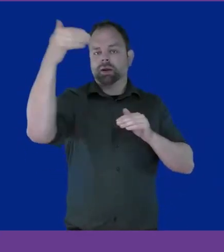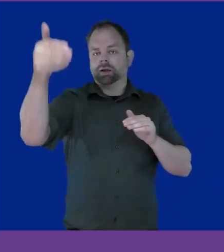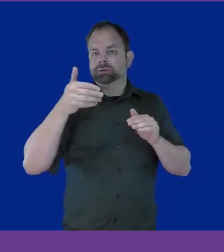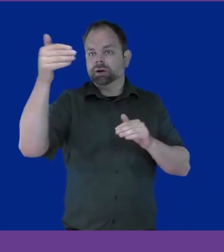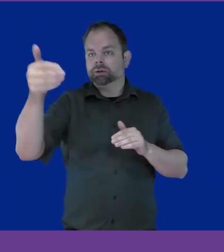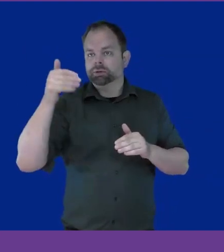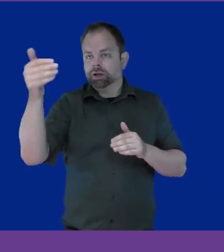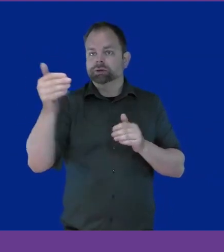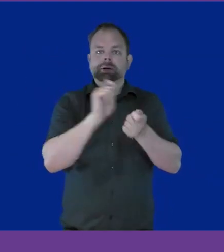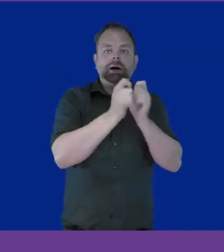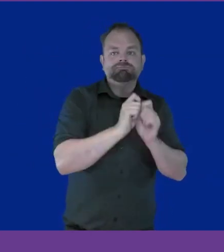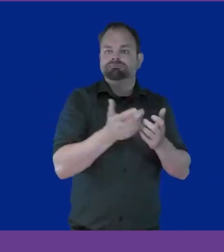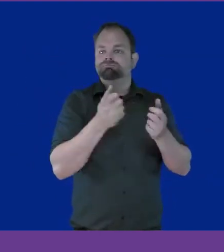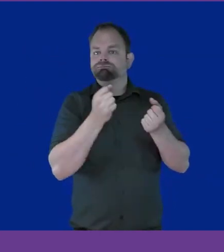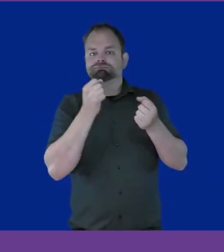a